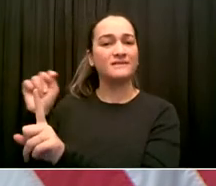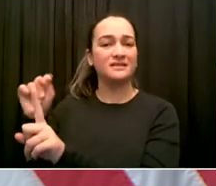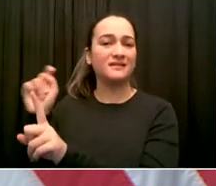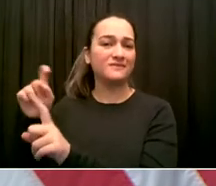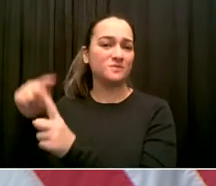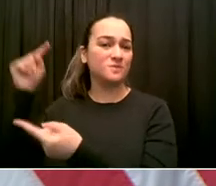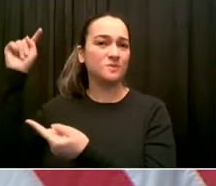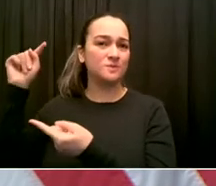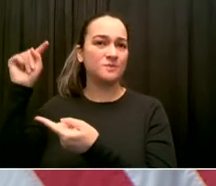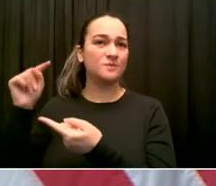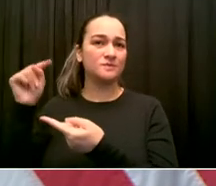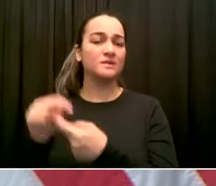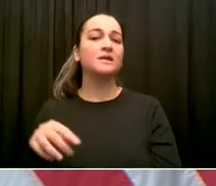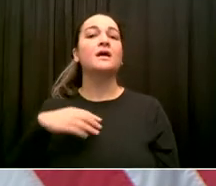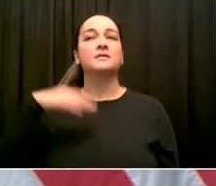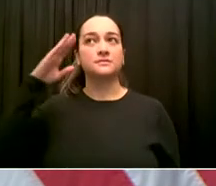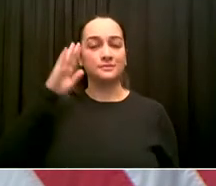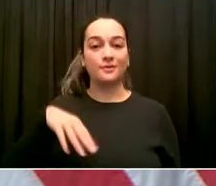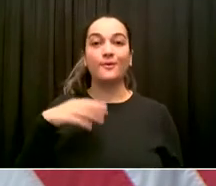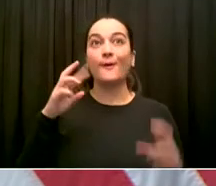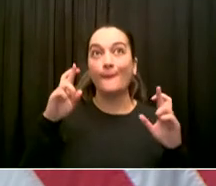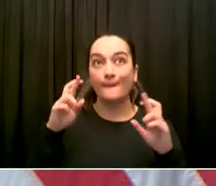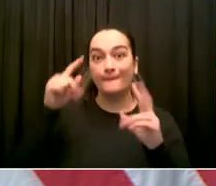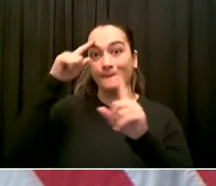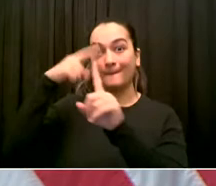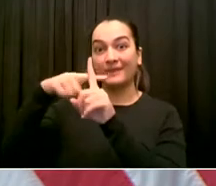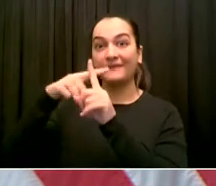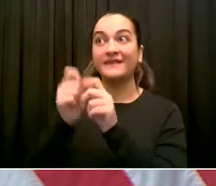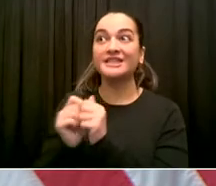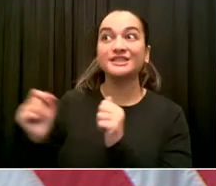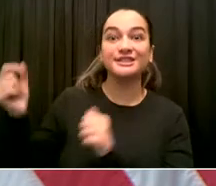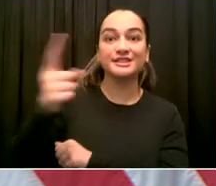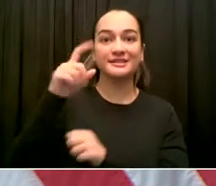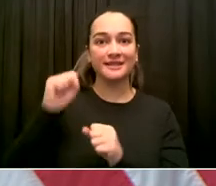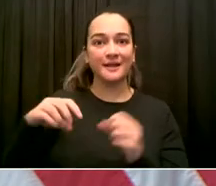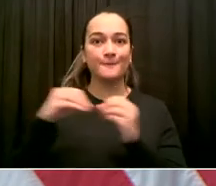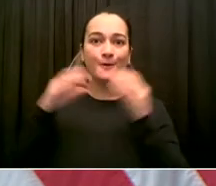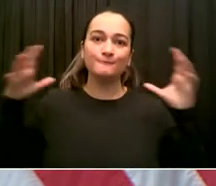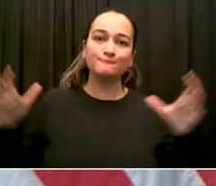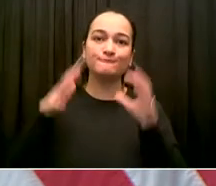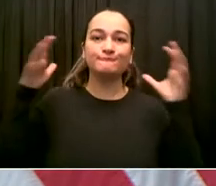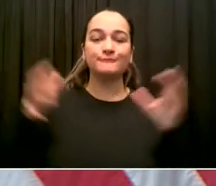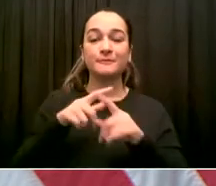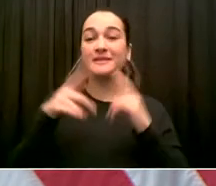way. You don't stop playing defense until that last buzzer sounds.